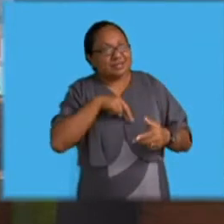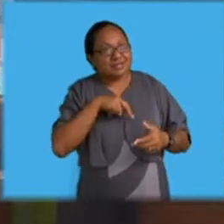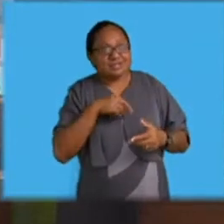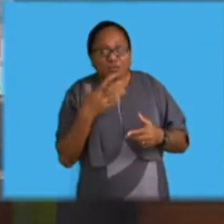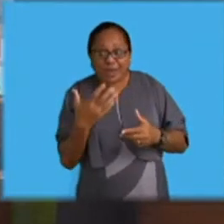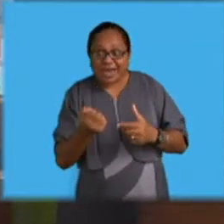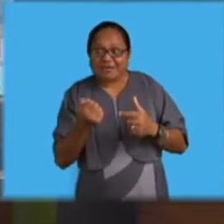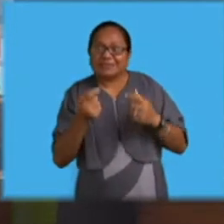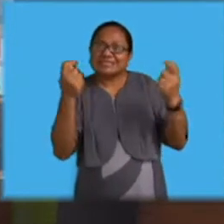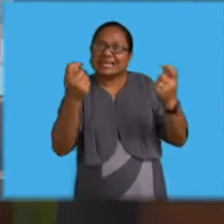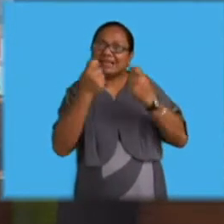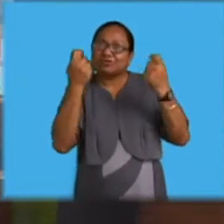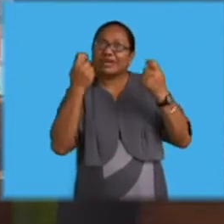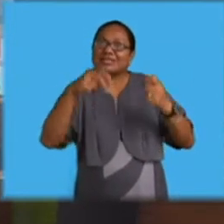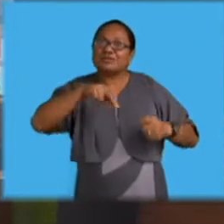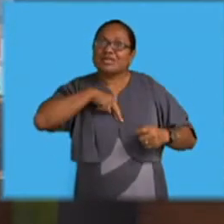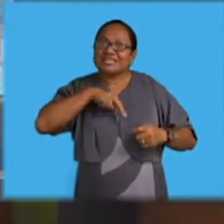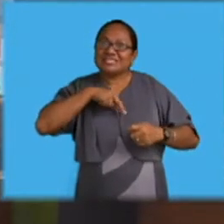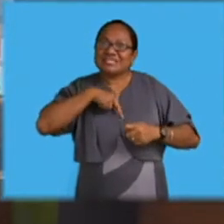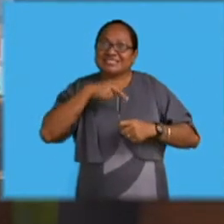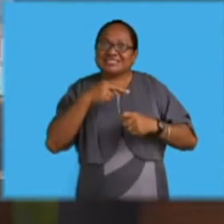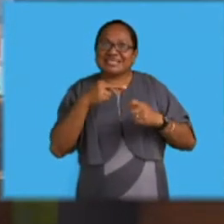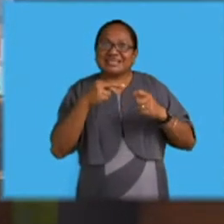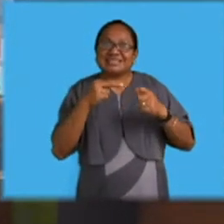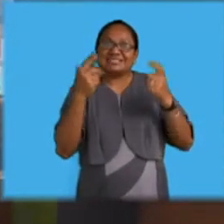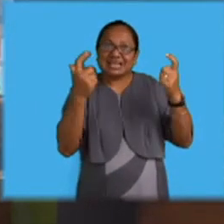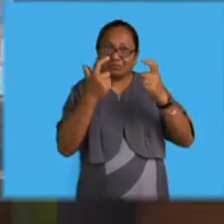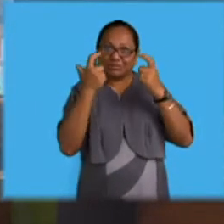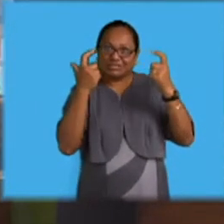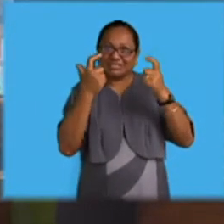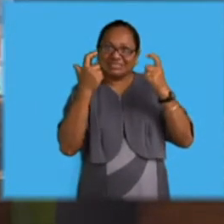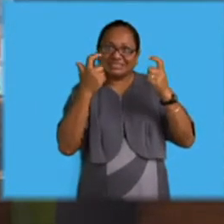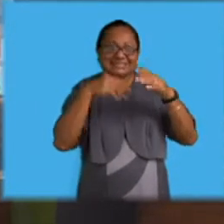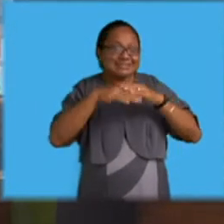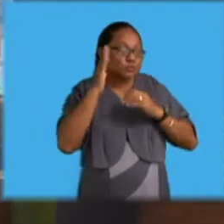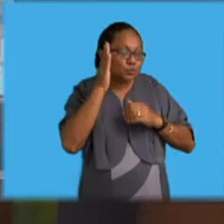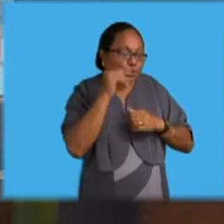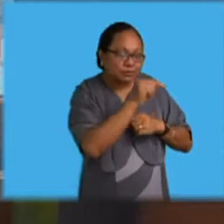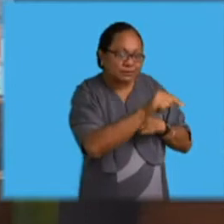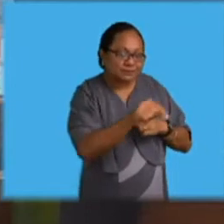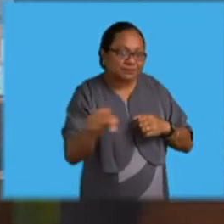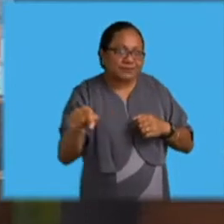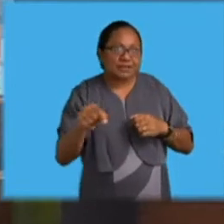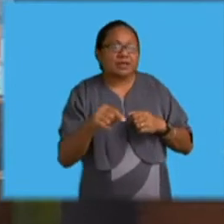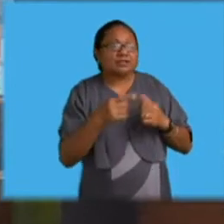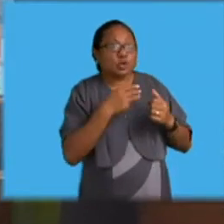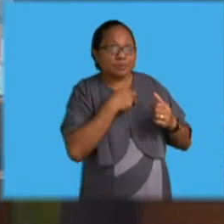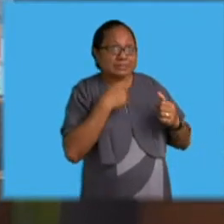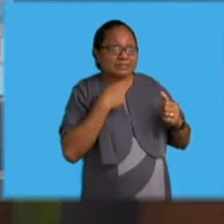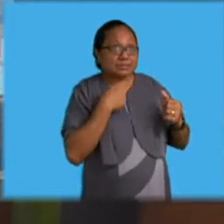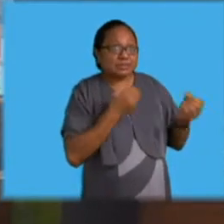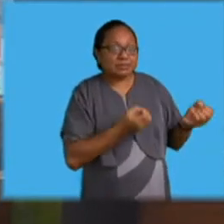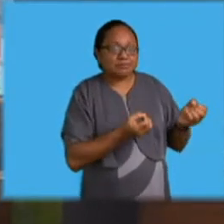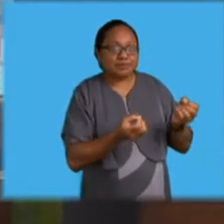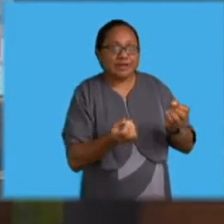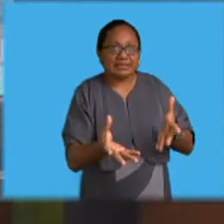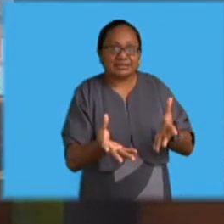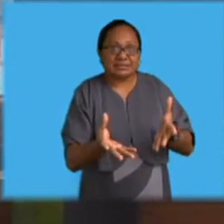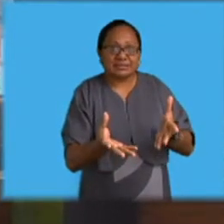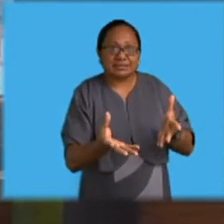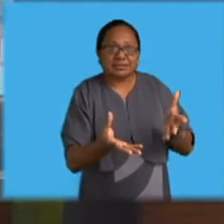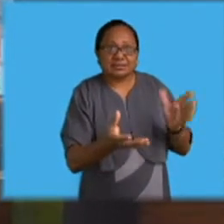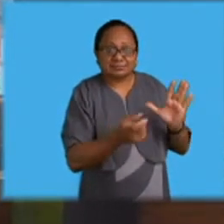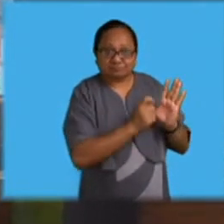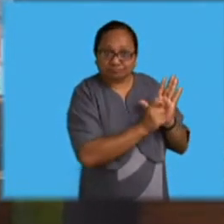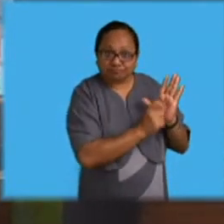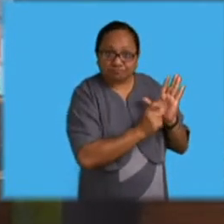days, various religious days which are marked in the calendar. We provide, our ministry provides write-ups sanctioned by the